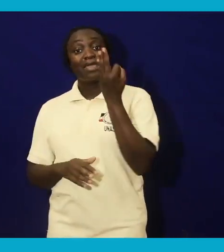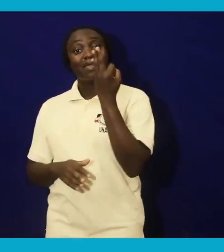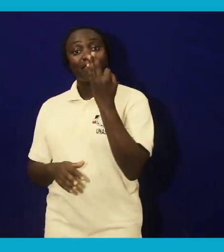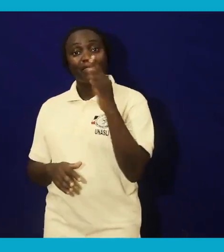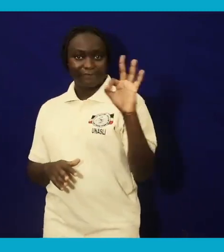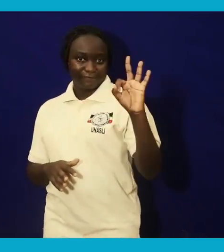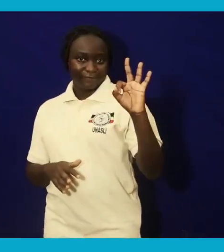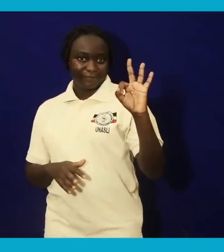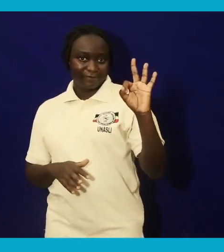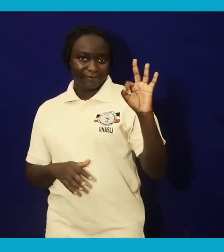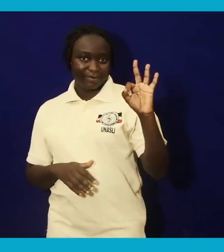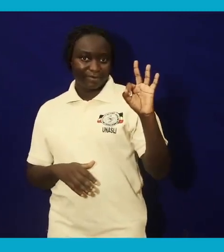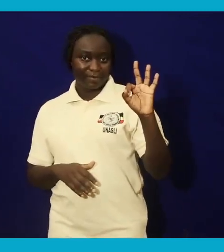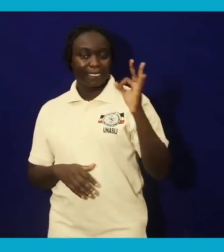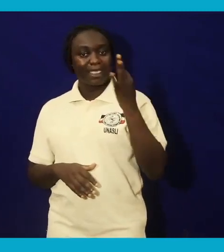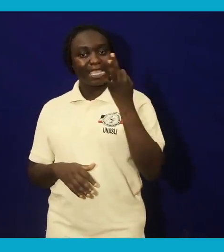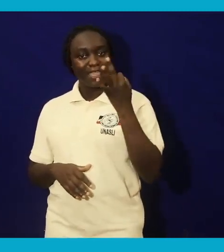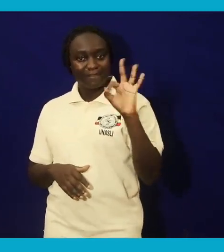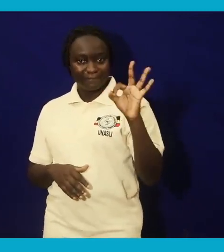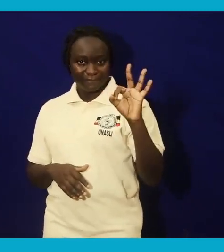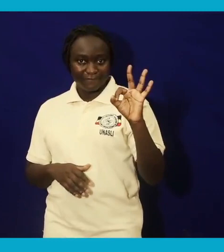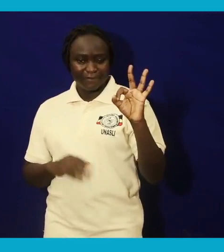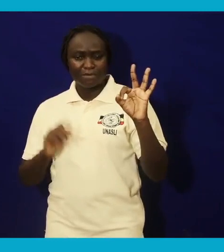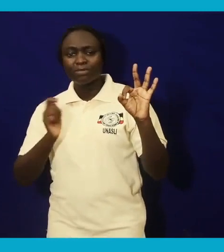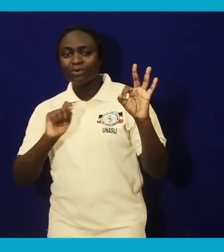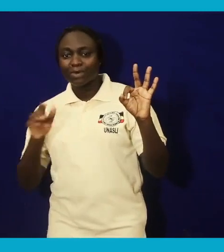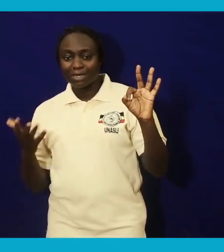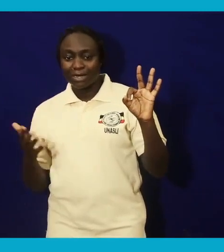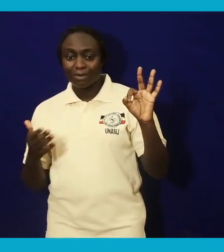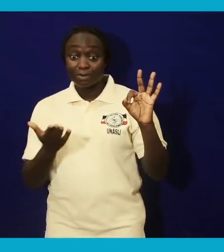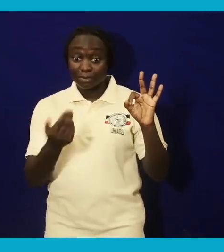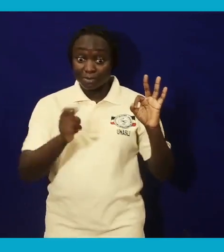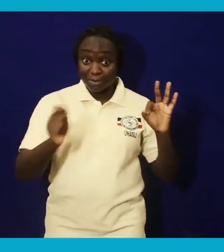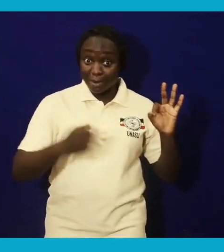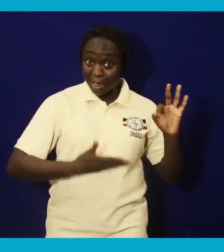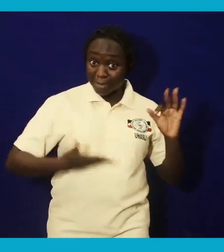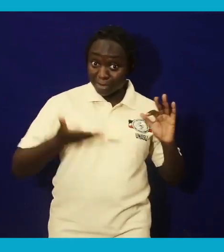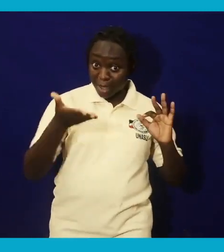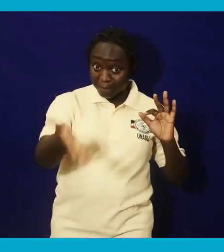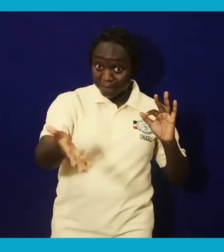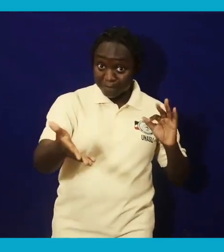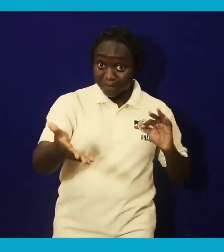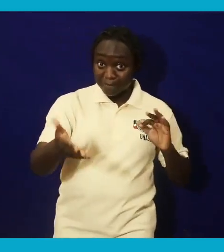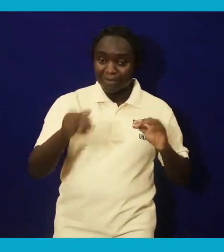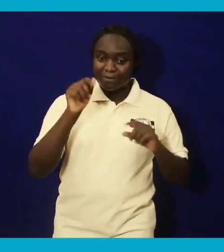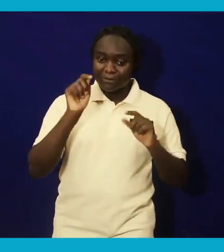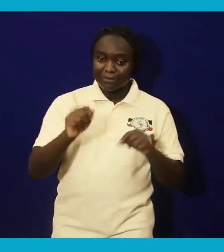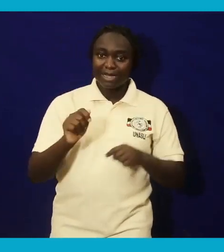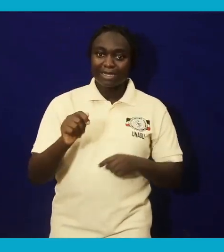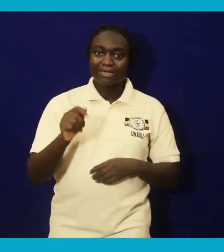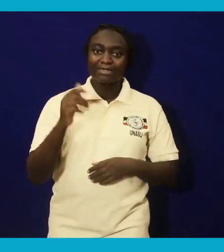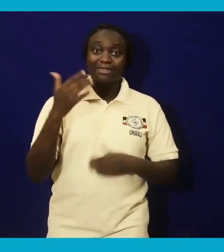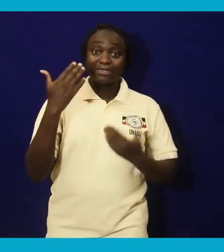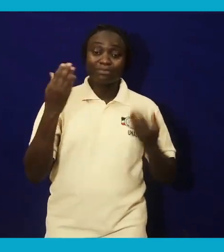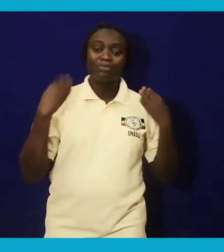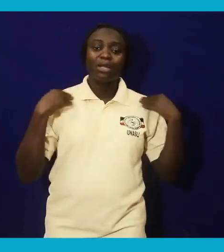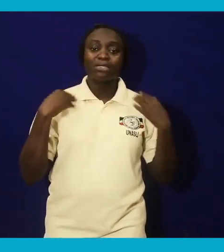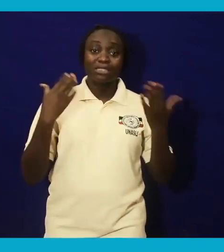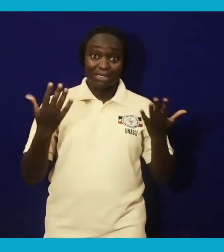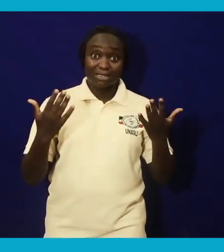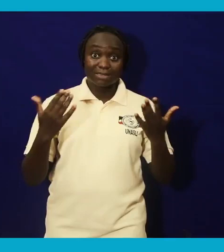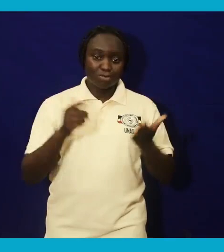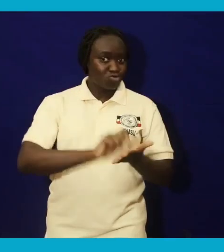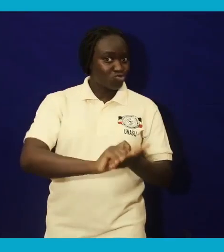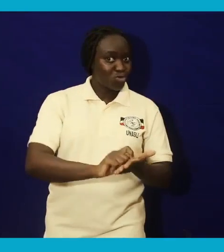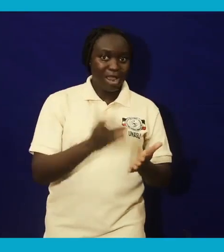F. F. So let's get our pencil and our hand and start writing. So